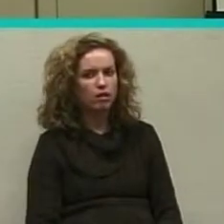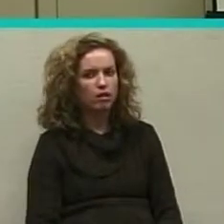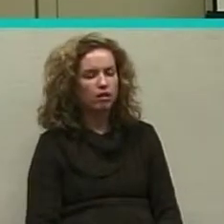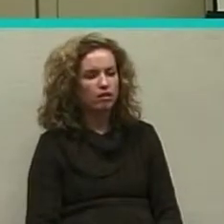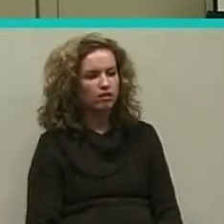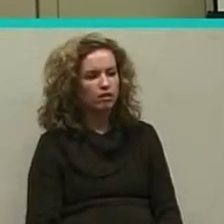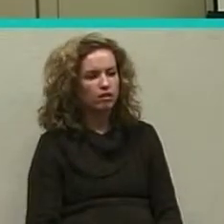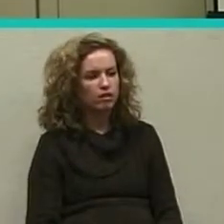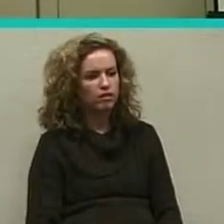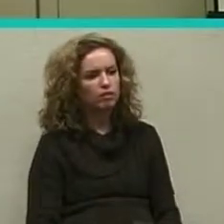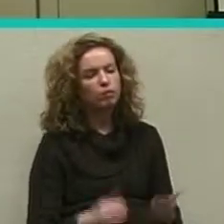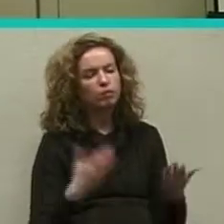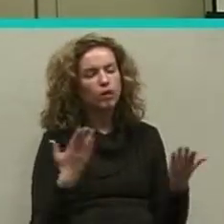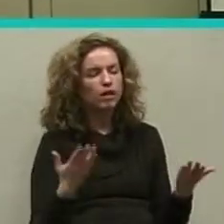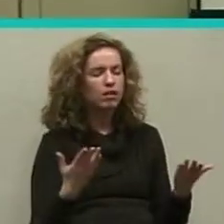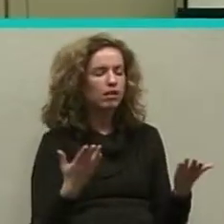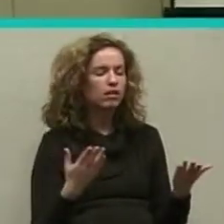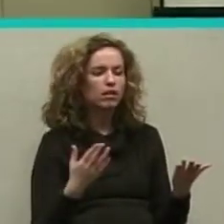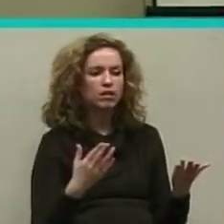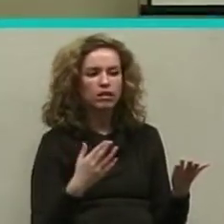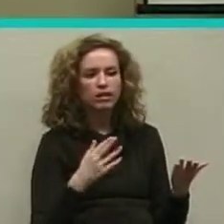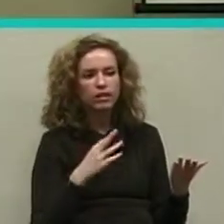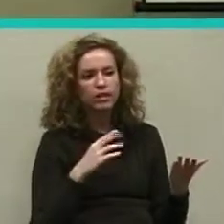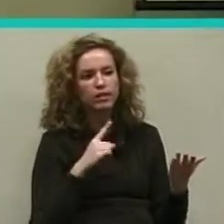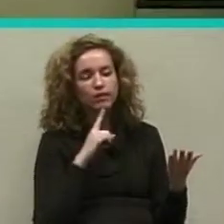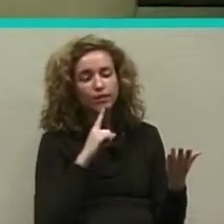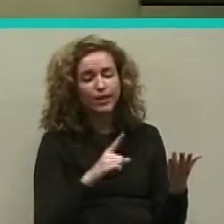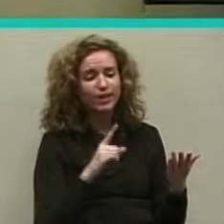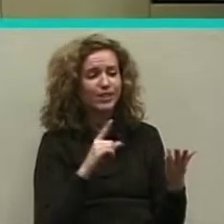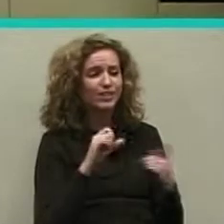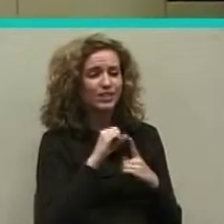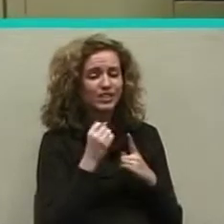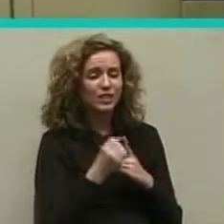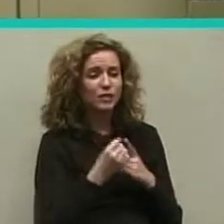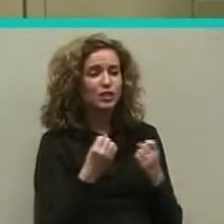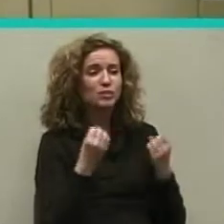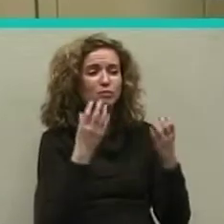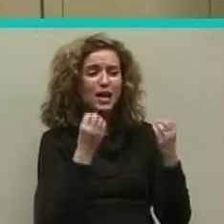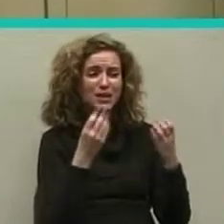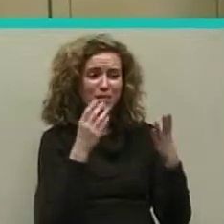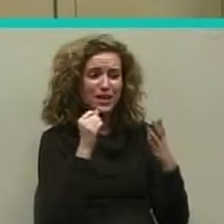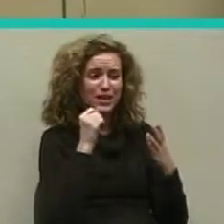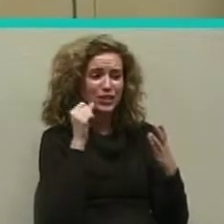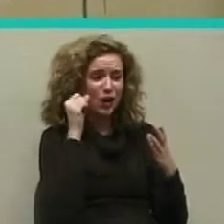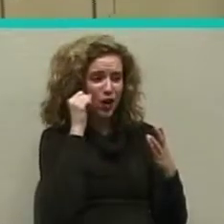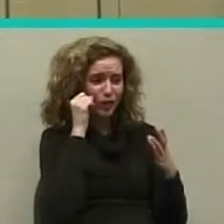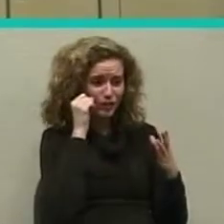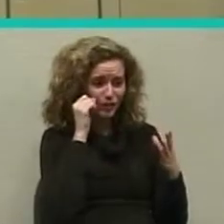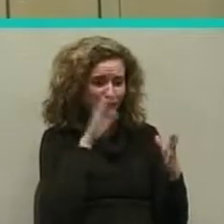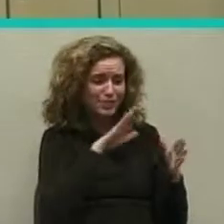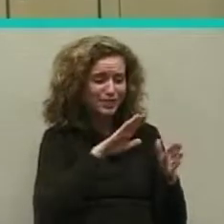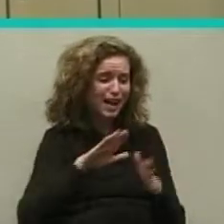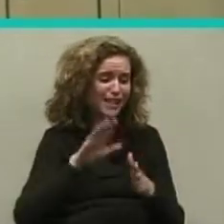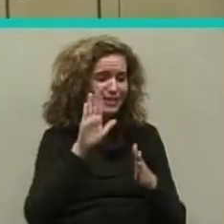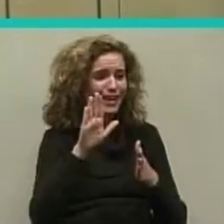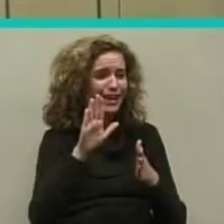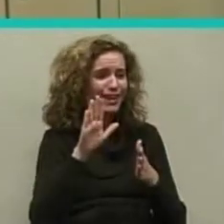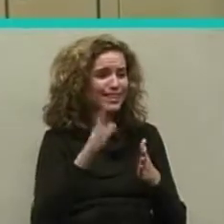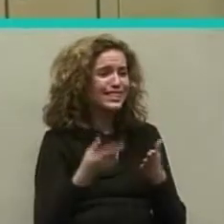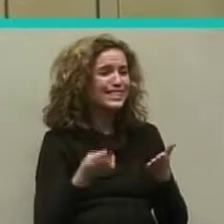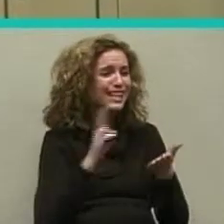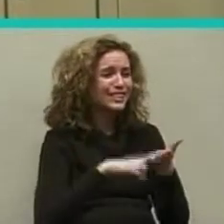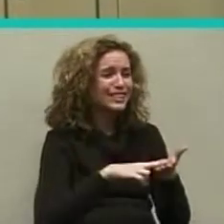Okay? The reality of the situation is that there's an incredible number of adults out there that besides their signature write